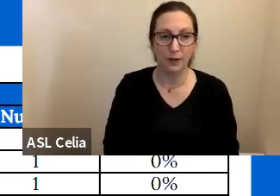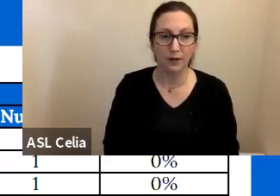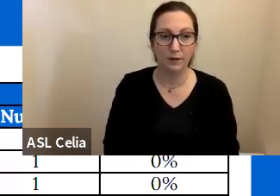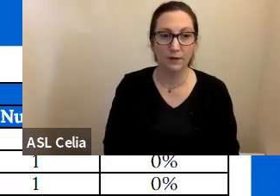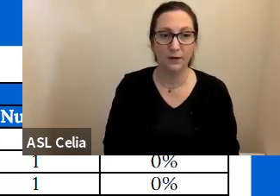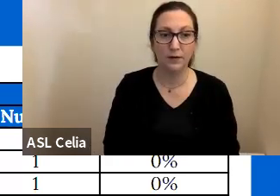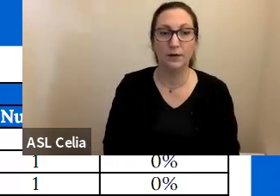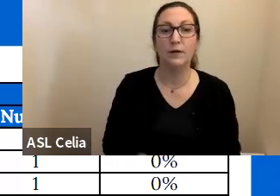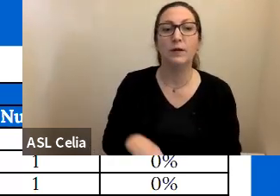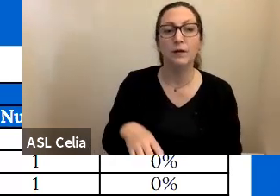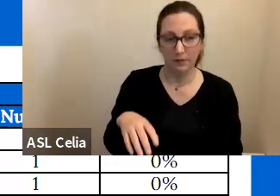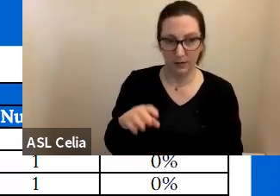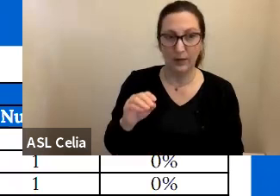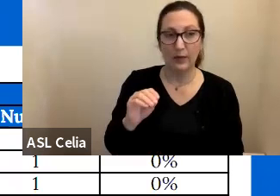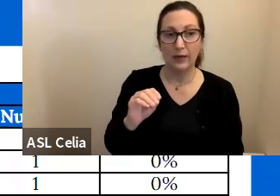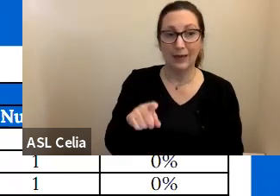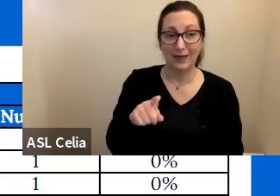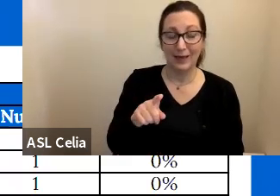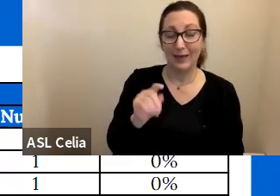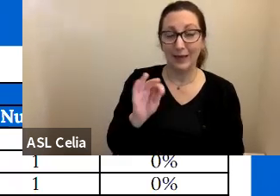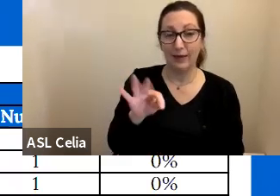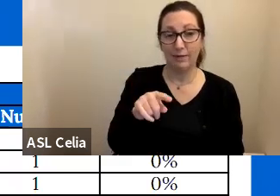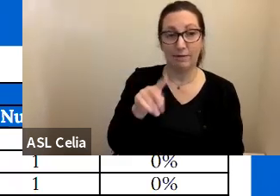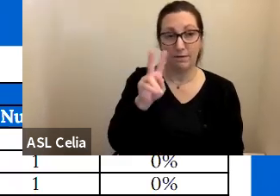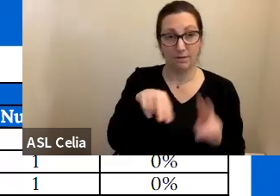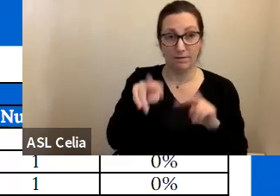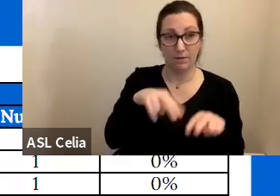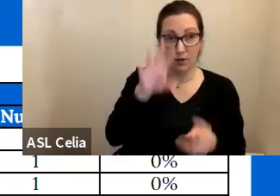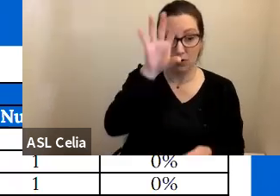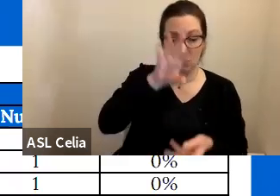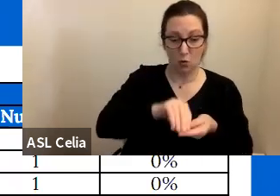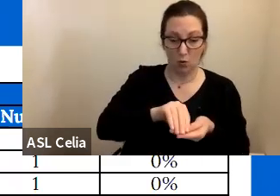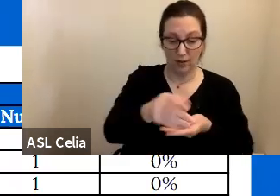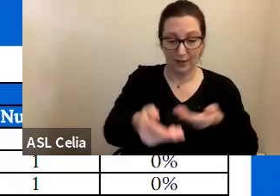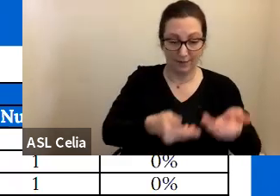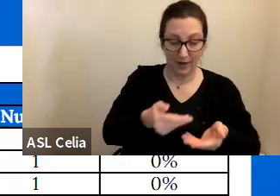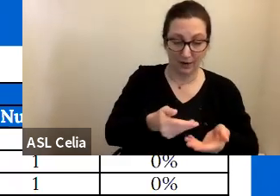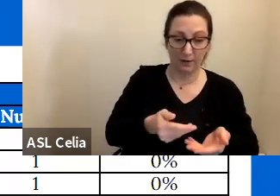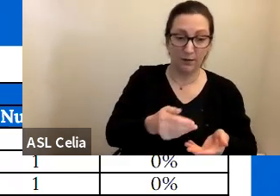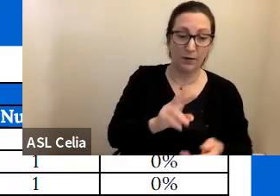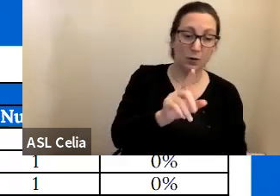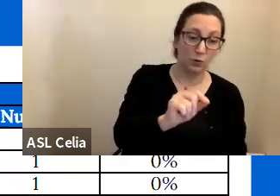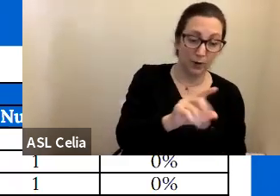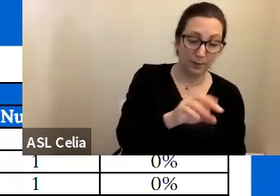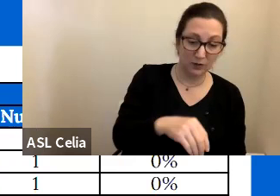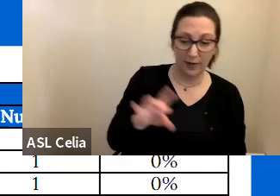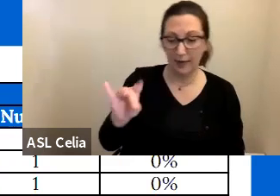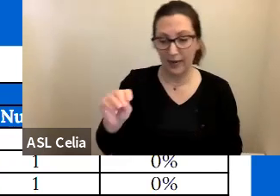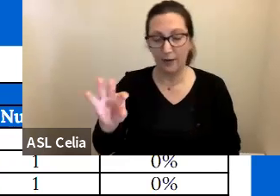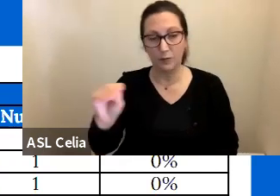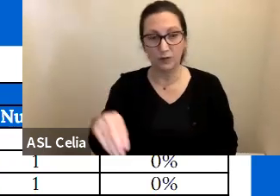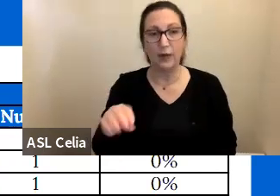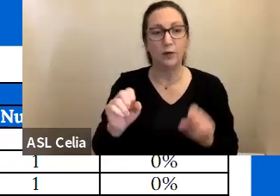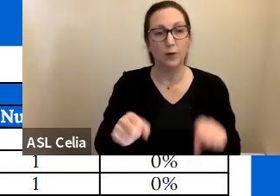if you look at all invitees, the number, or within the 20% or 80%, you can see how many students were